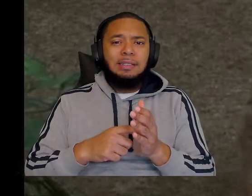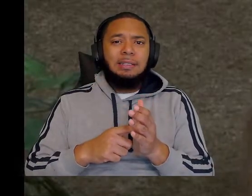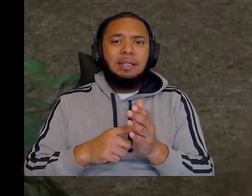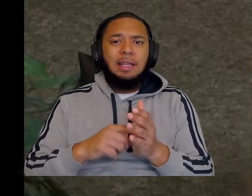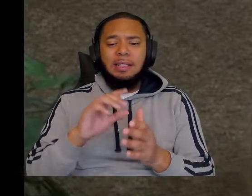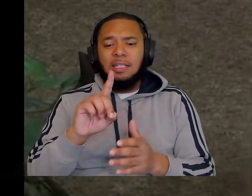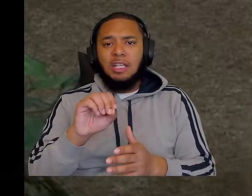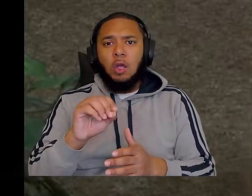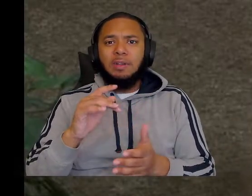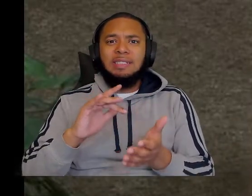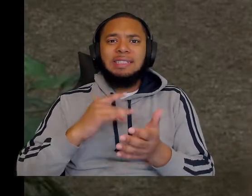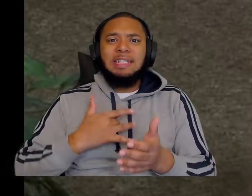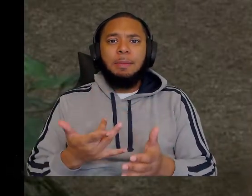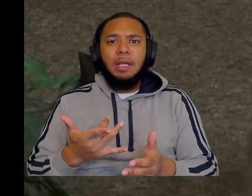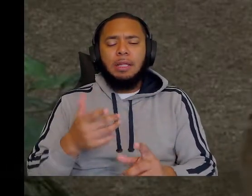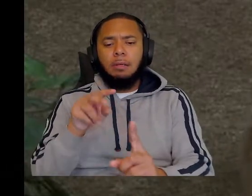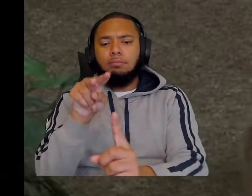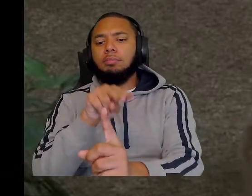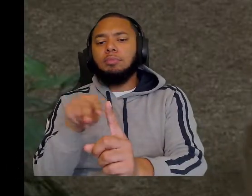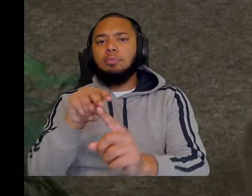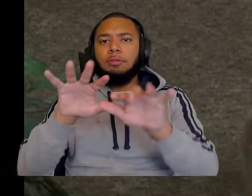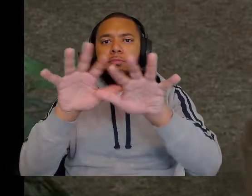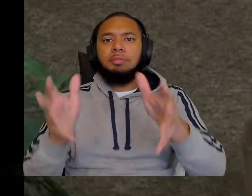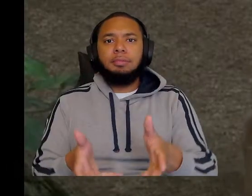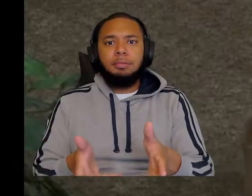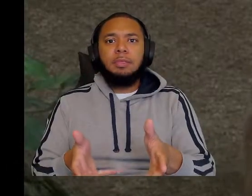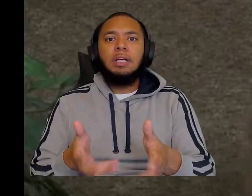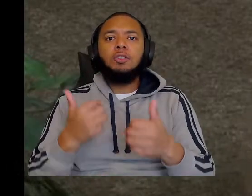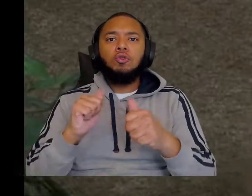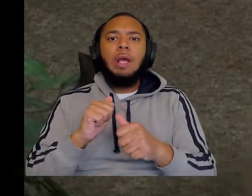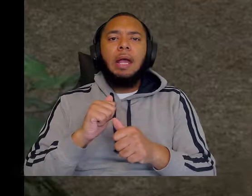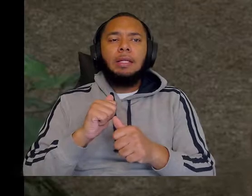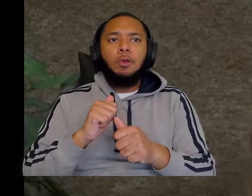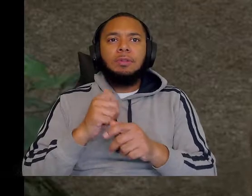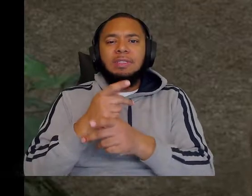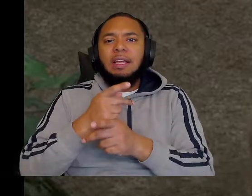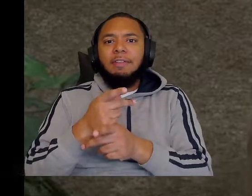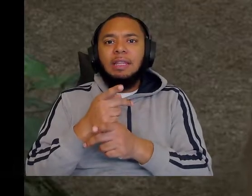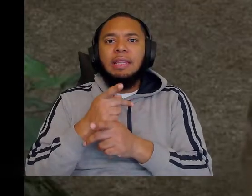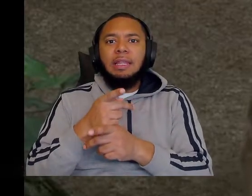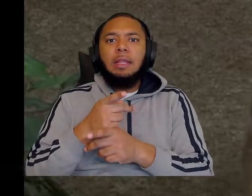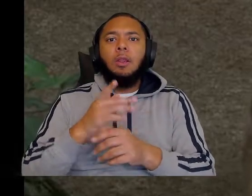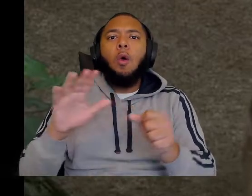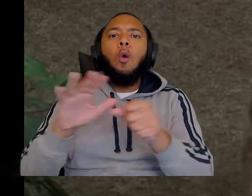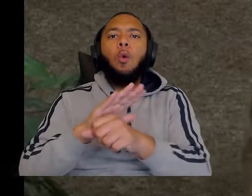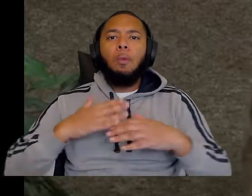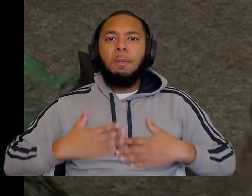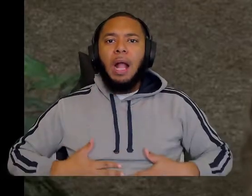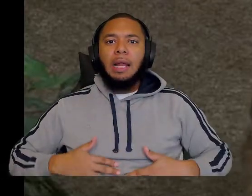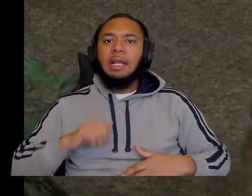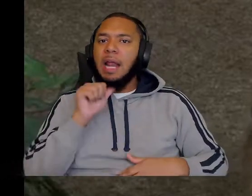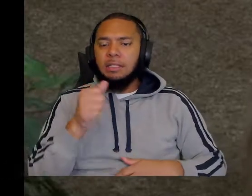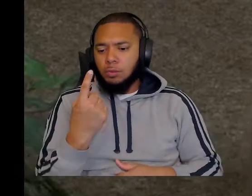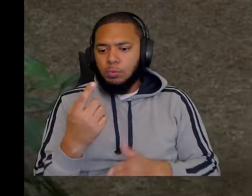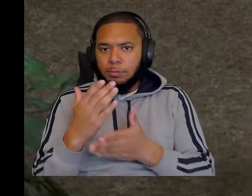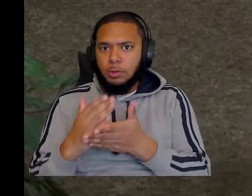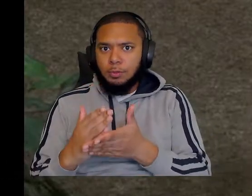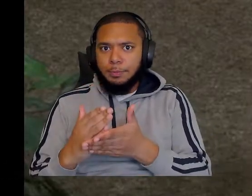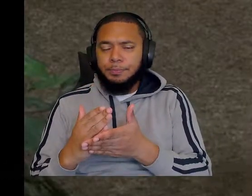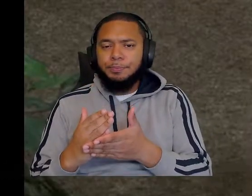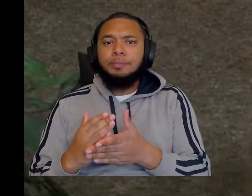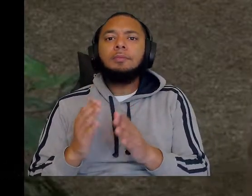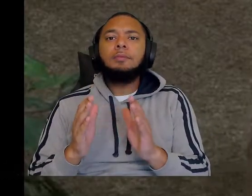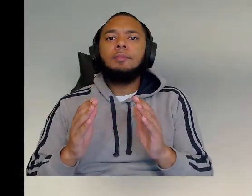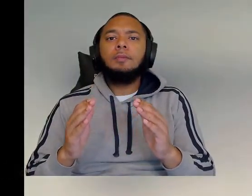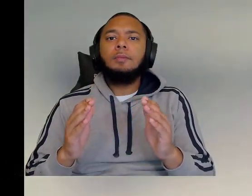more holistic, natural way. Some medical doctors do as well now. PA, a physician's